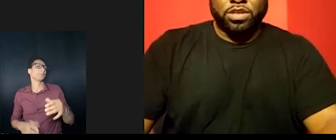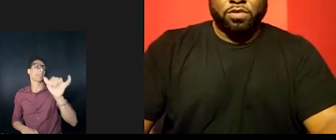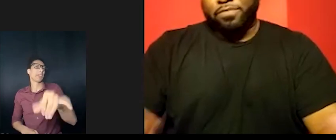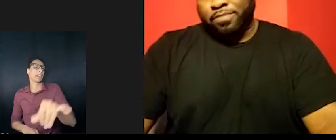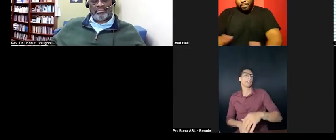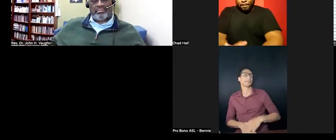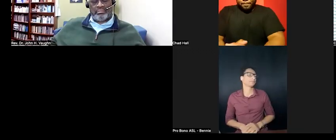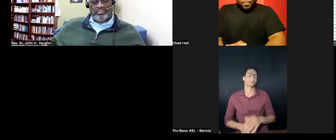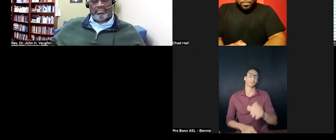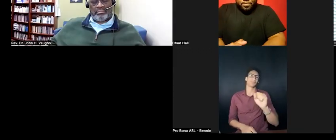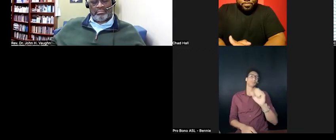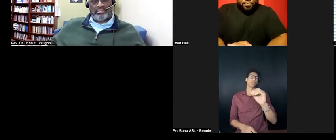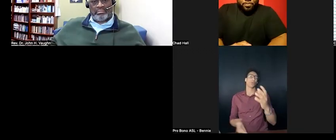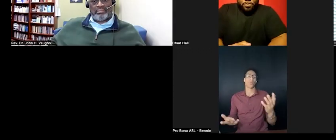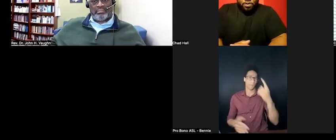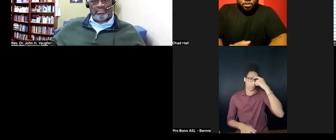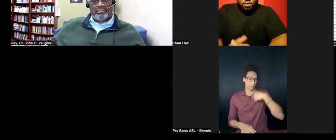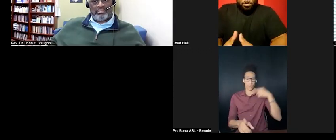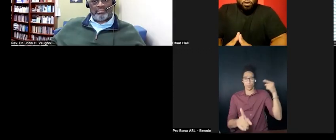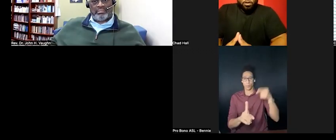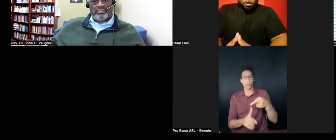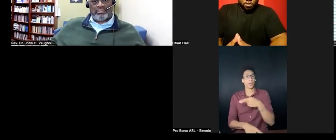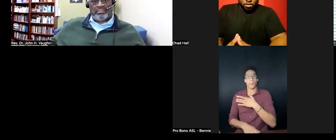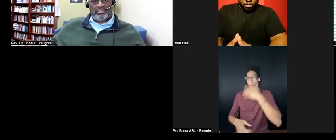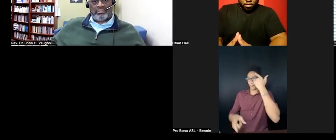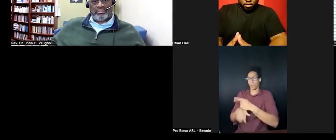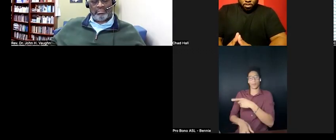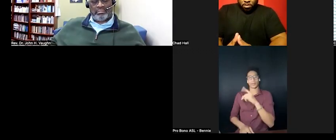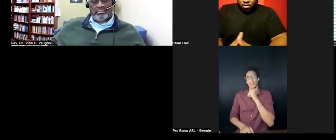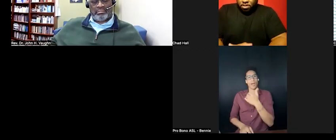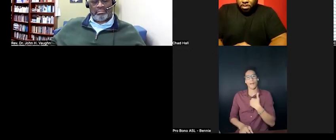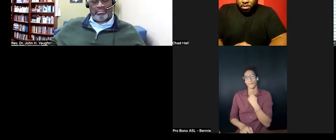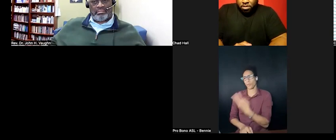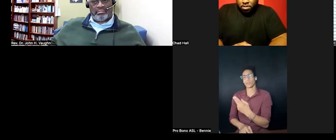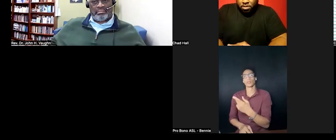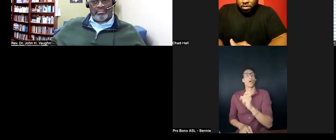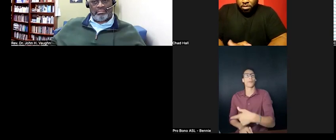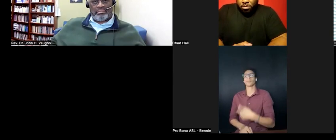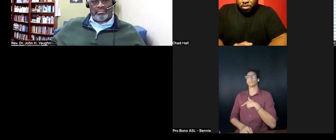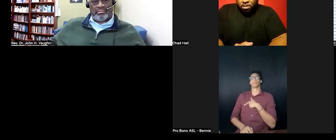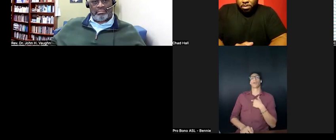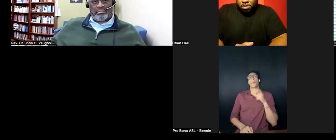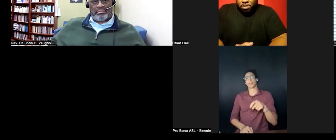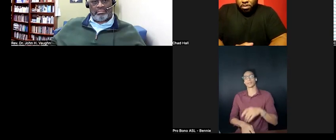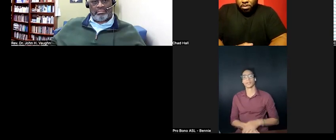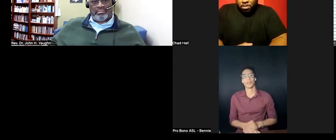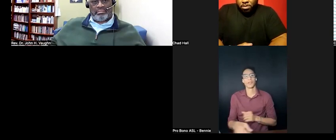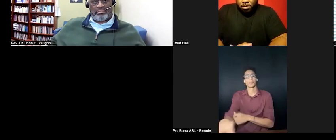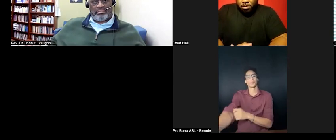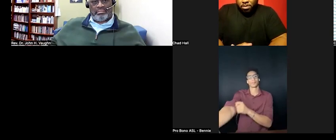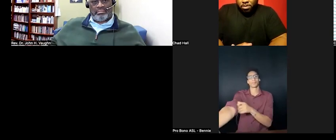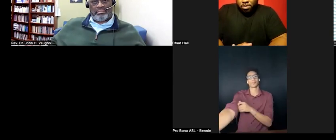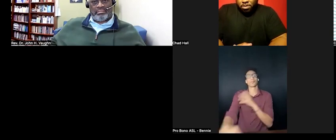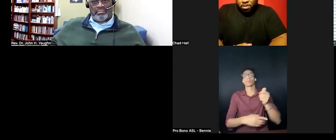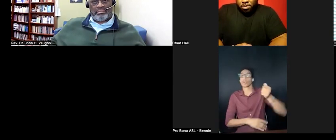for himself. So do you feel like parole, and I promise you, Chad, you are here to talk. I don't need to like your answers.